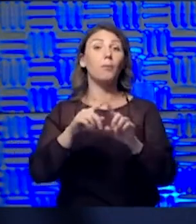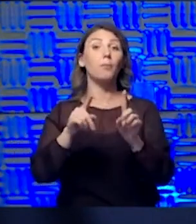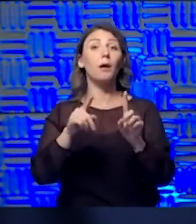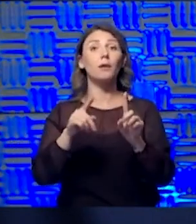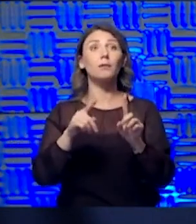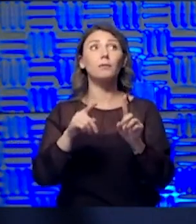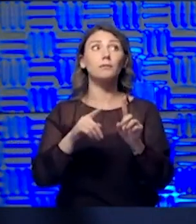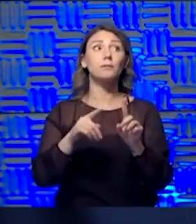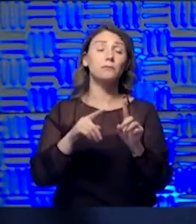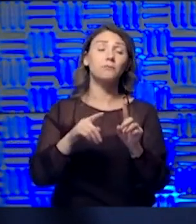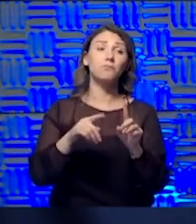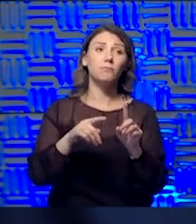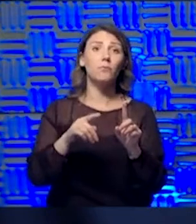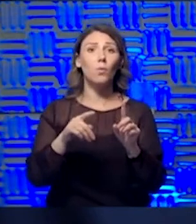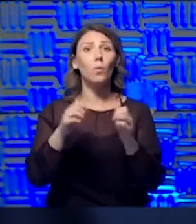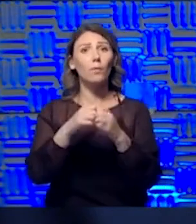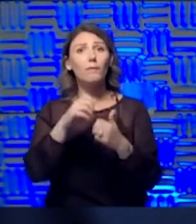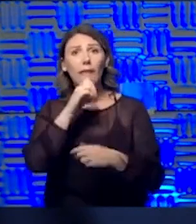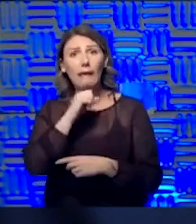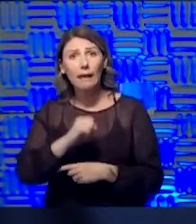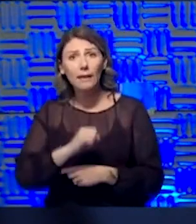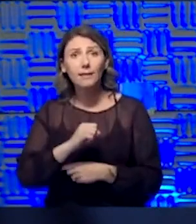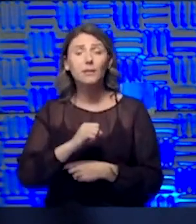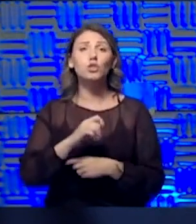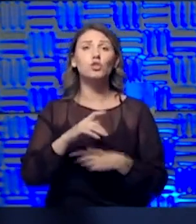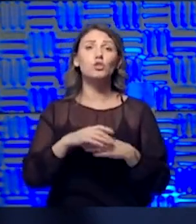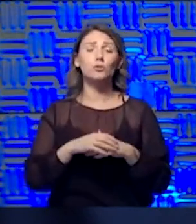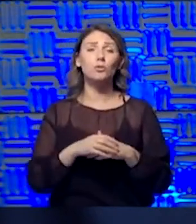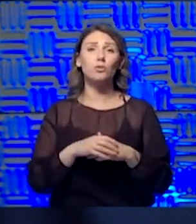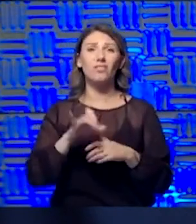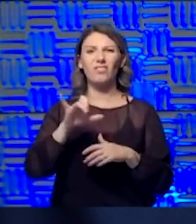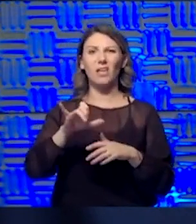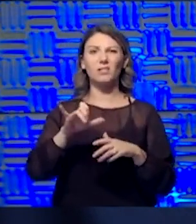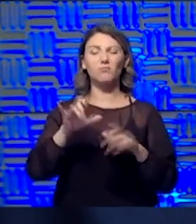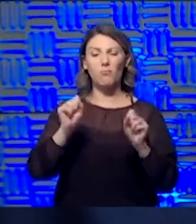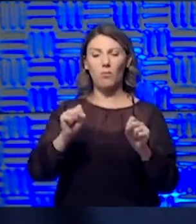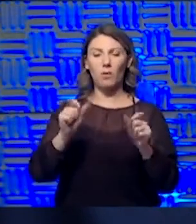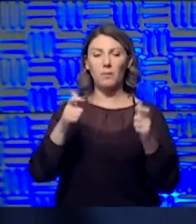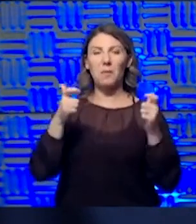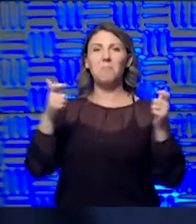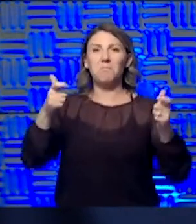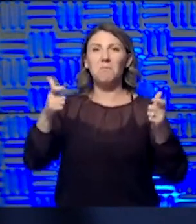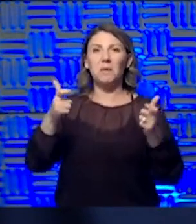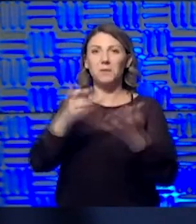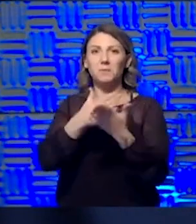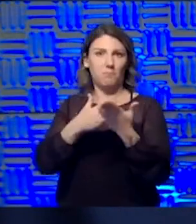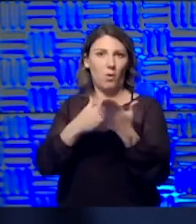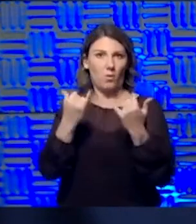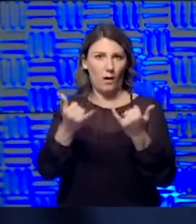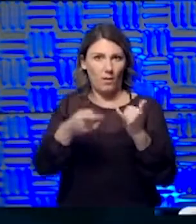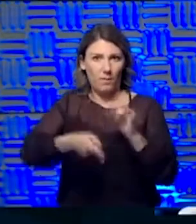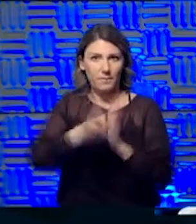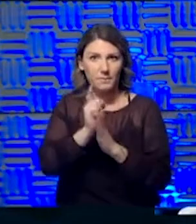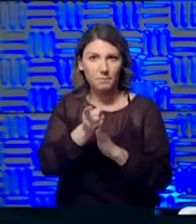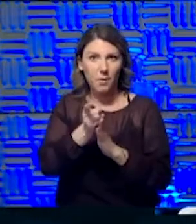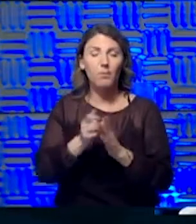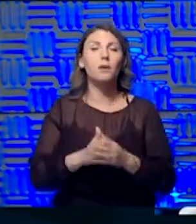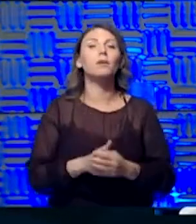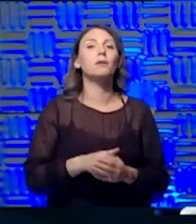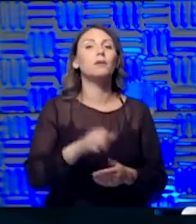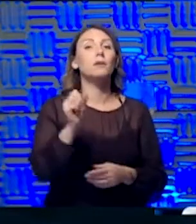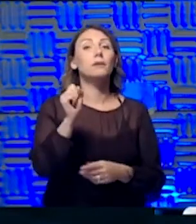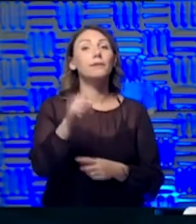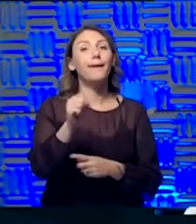certainly with age and that would be probably the biggest factor at this point in time. Yeah, I think